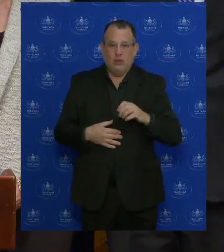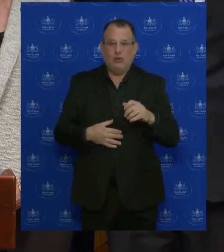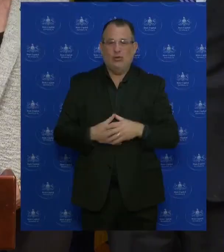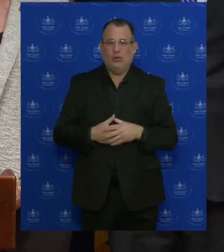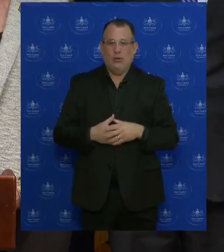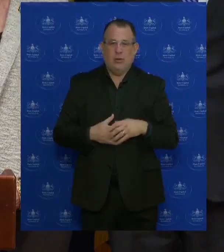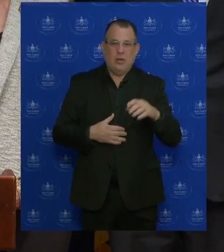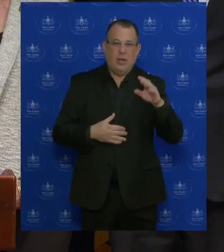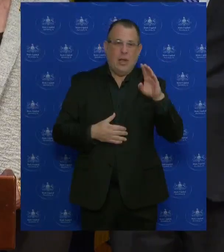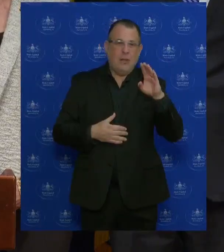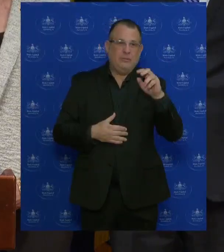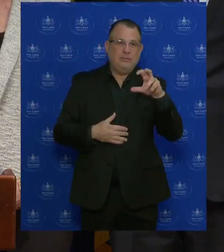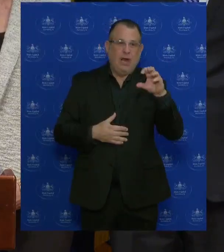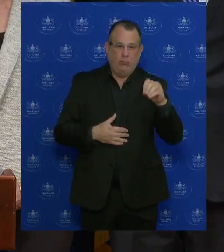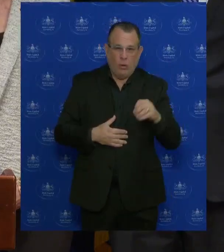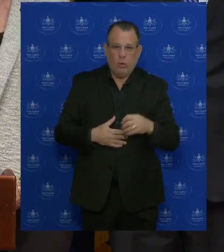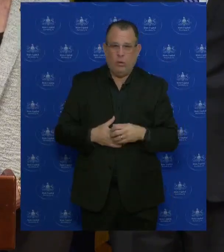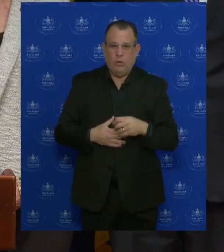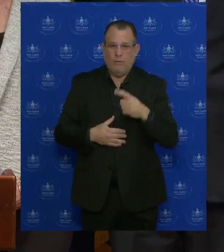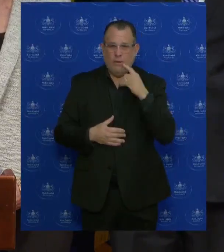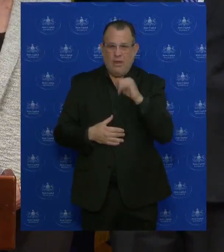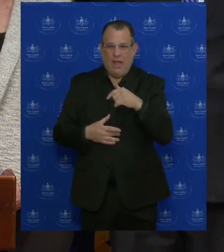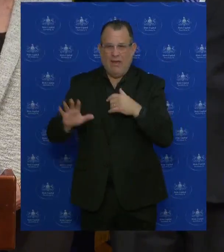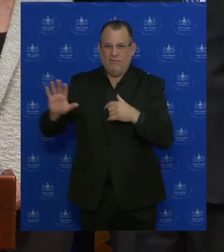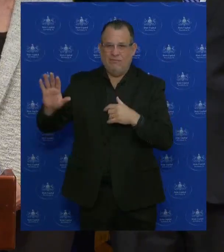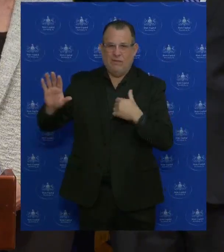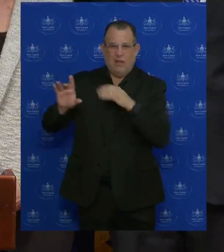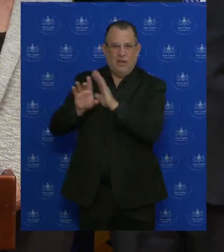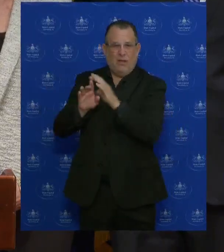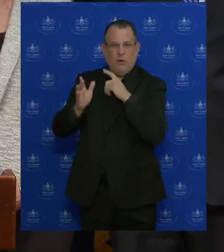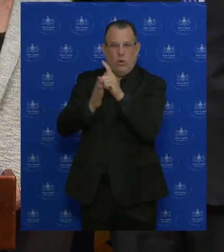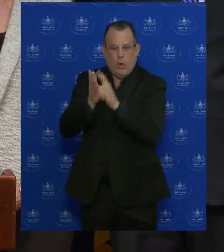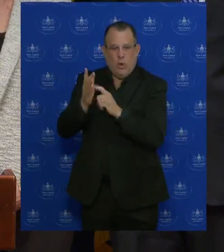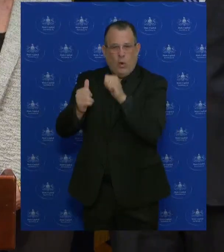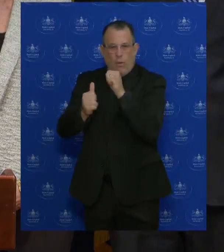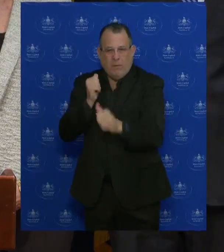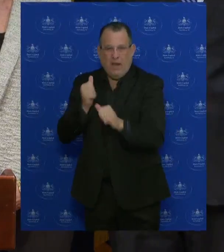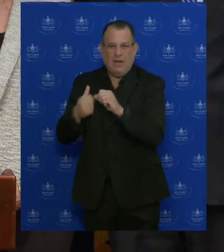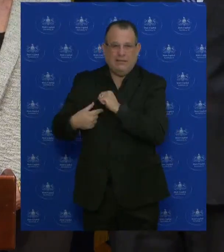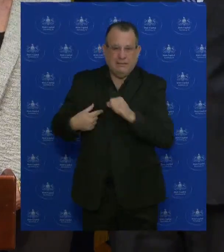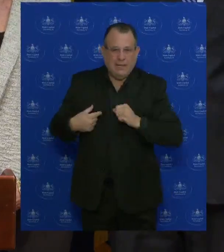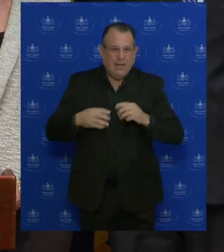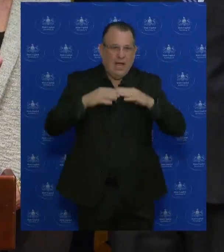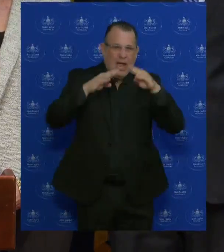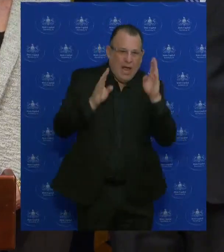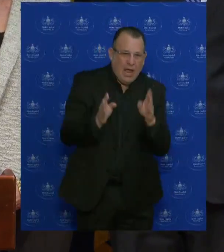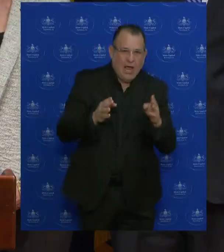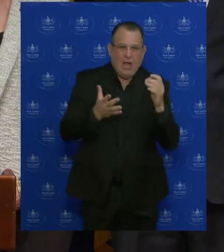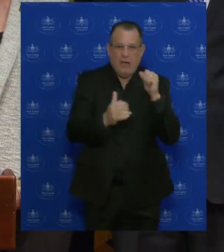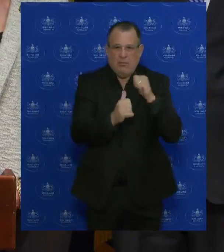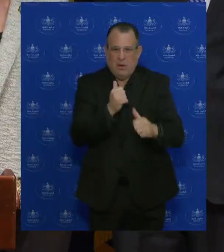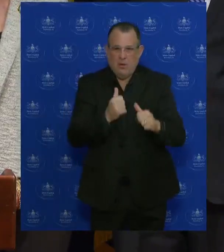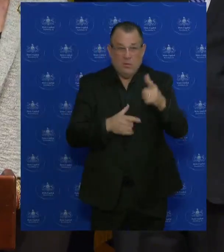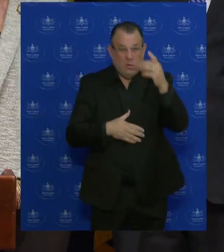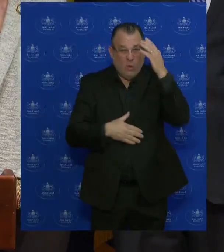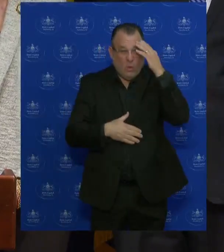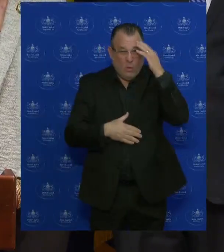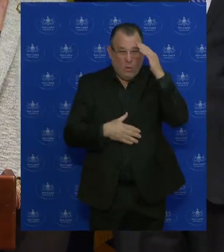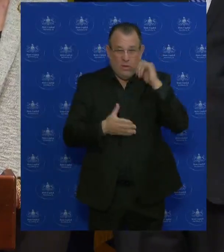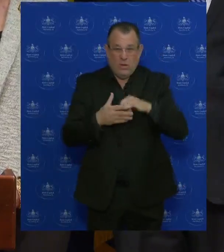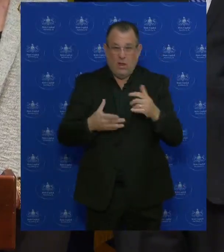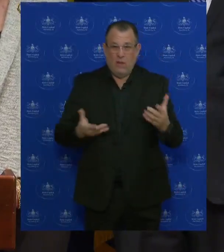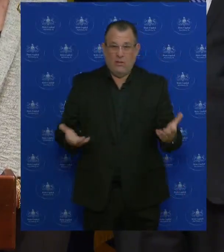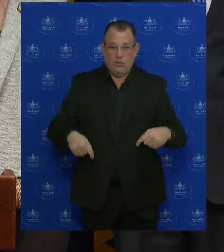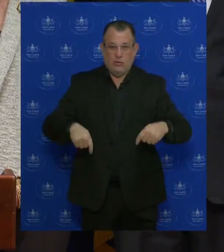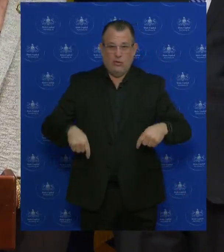companion bill in the House. Treasury safeguards more than $4.5 billion, yes, that's with a B, of